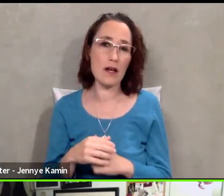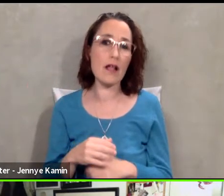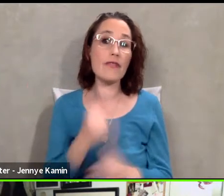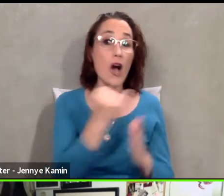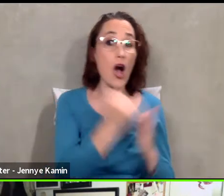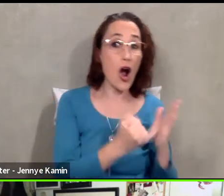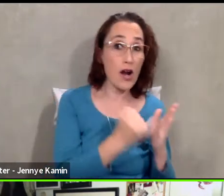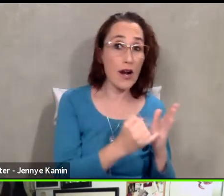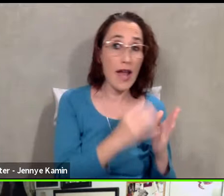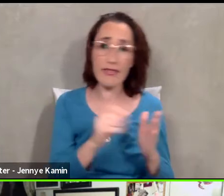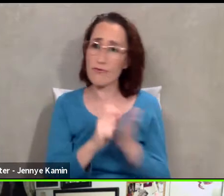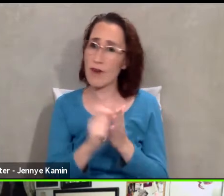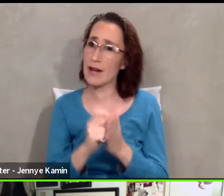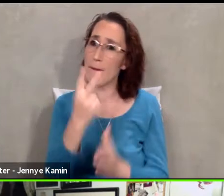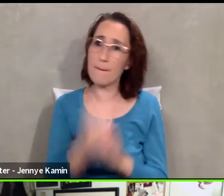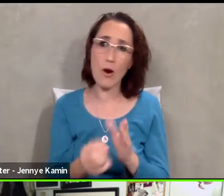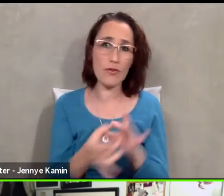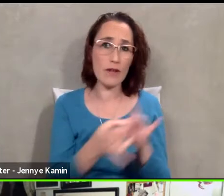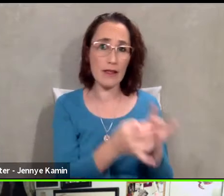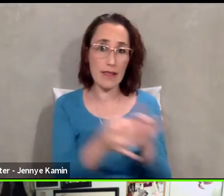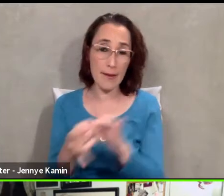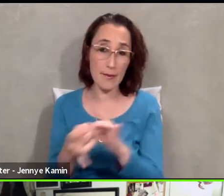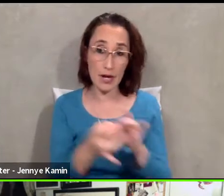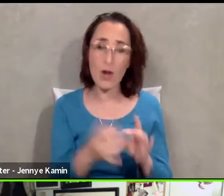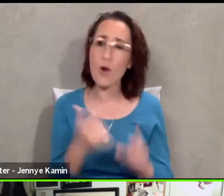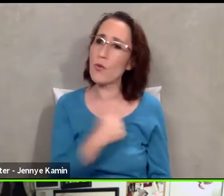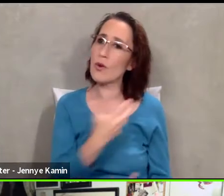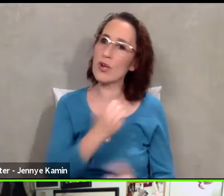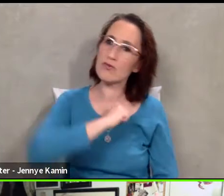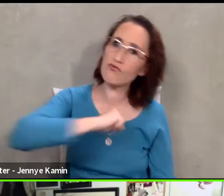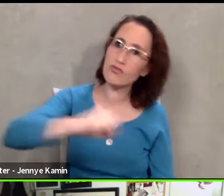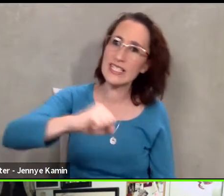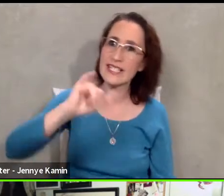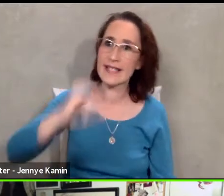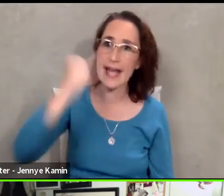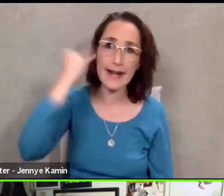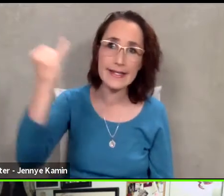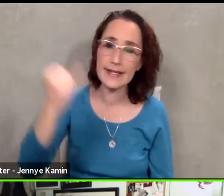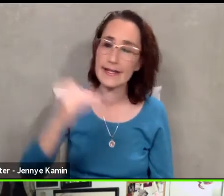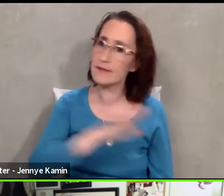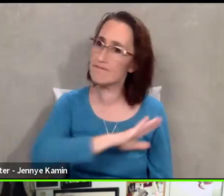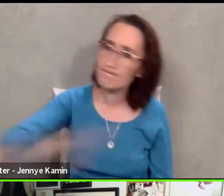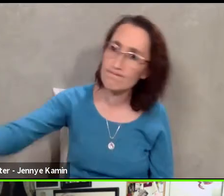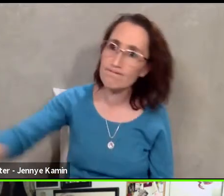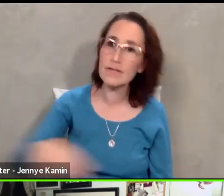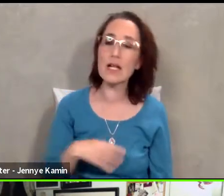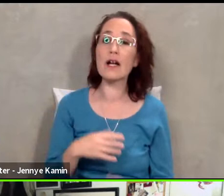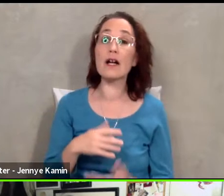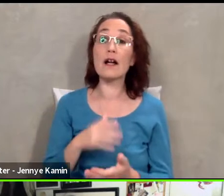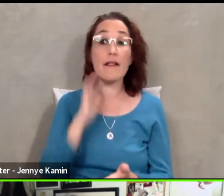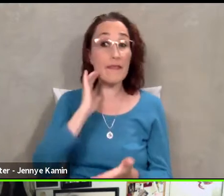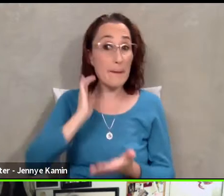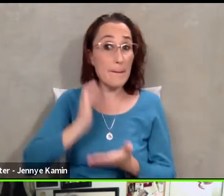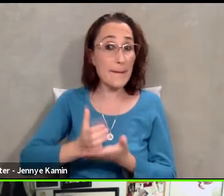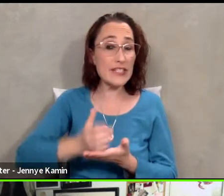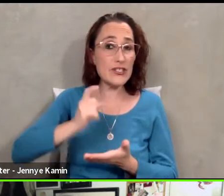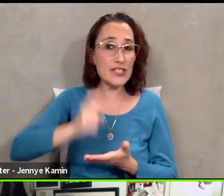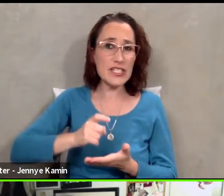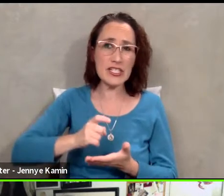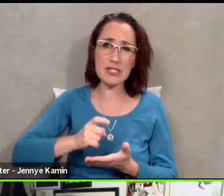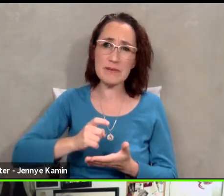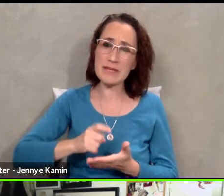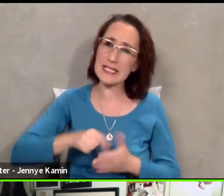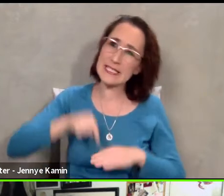was, we wanted so much to fight back against that. We wanted to create pictures that were as rich and